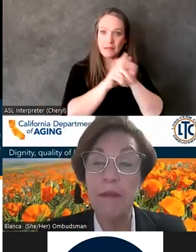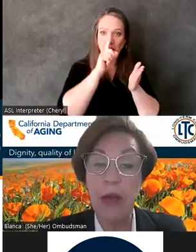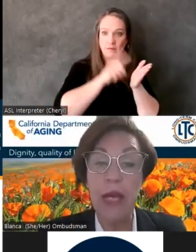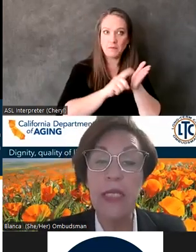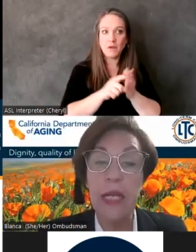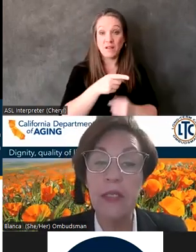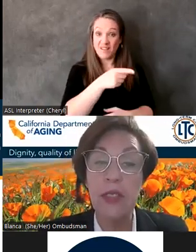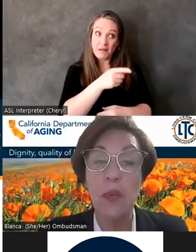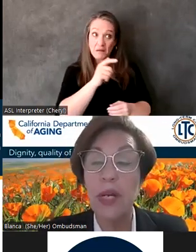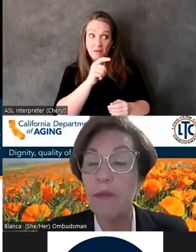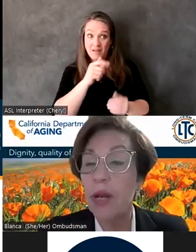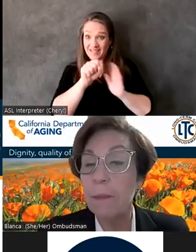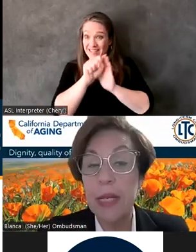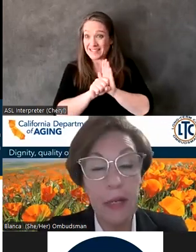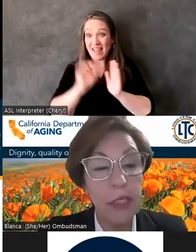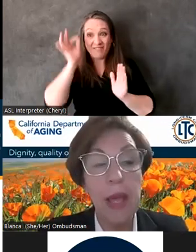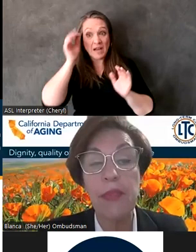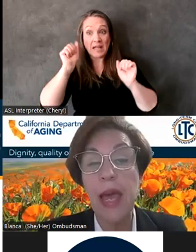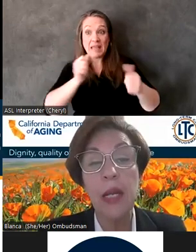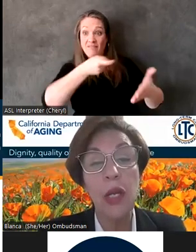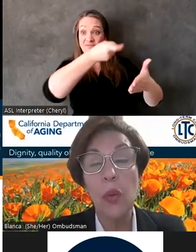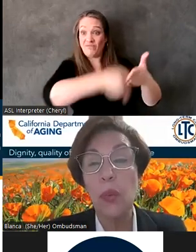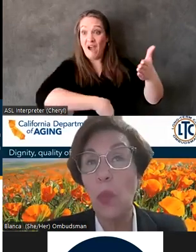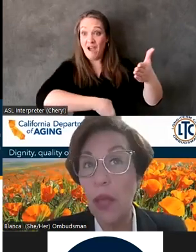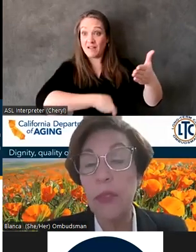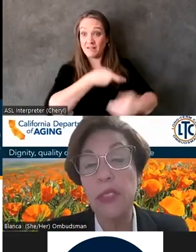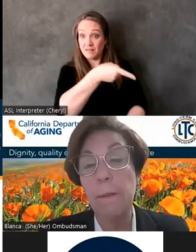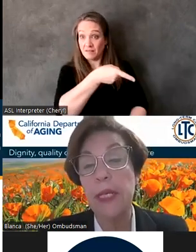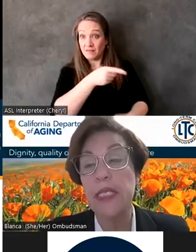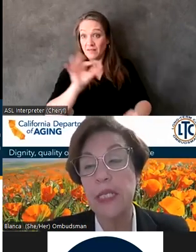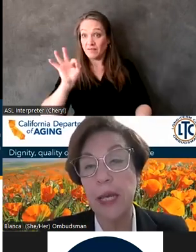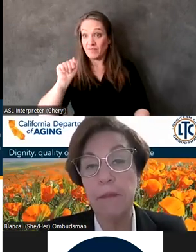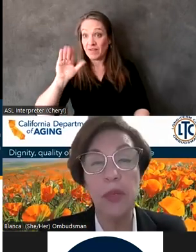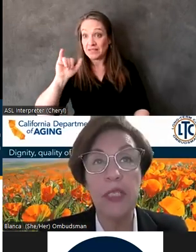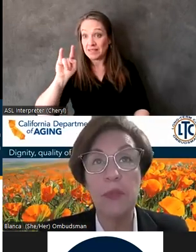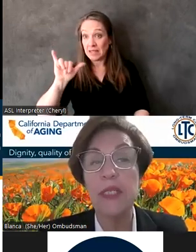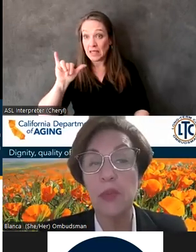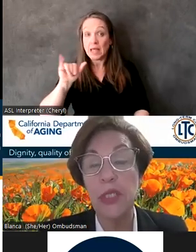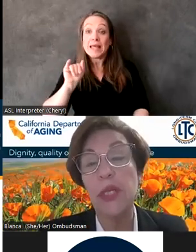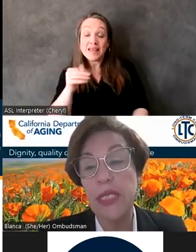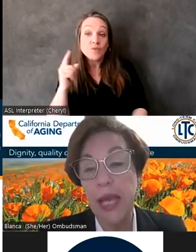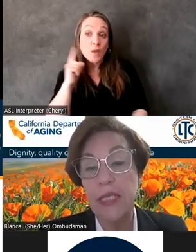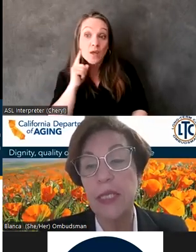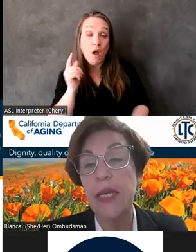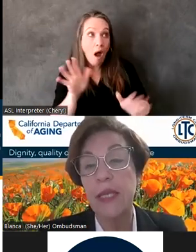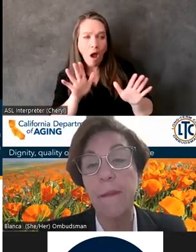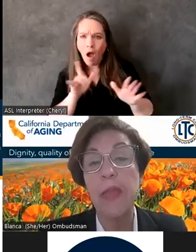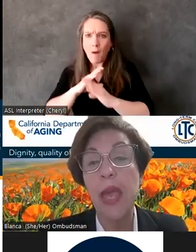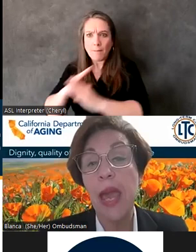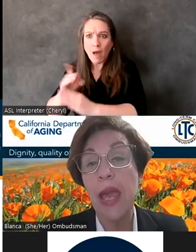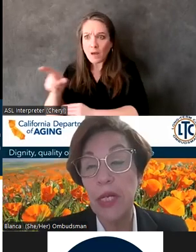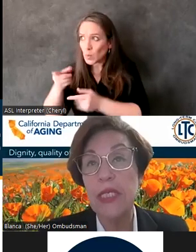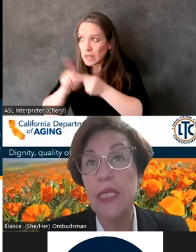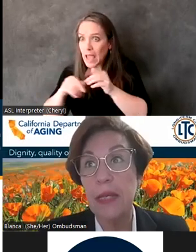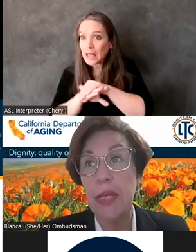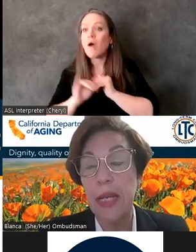can be fined. And so whenever anybody hears about that, we want those complaints to come to us because we do need to escalate them